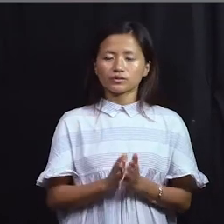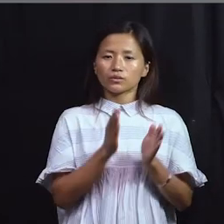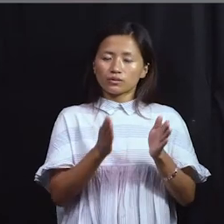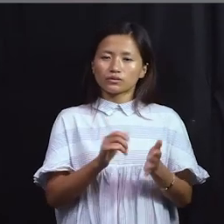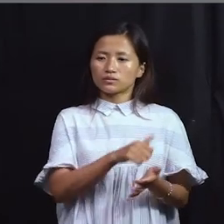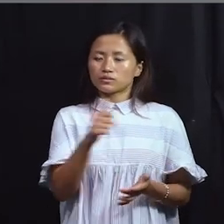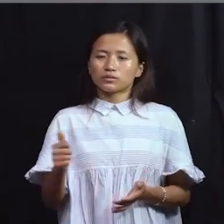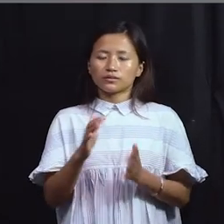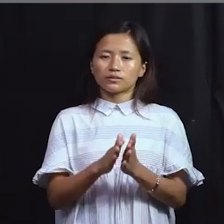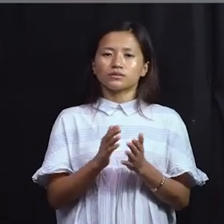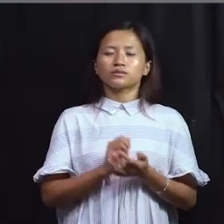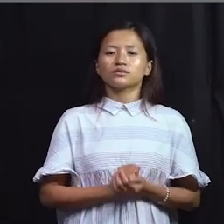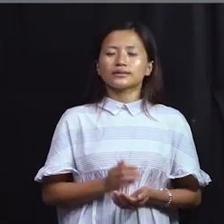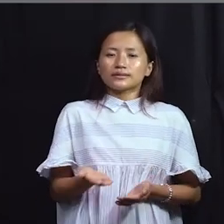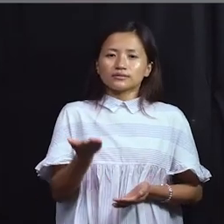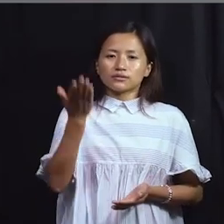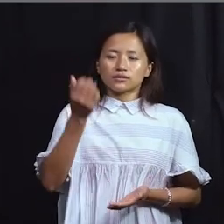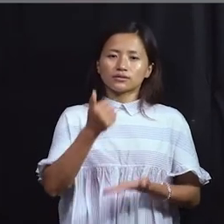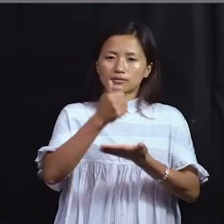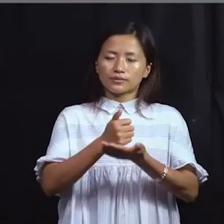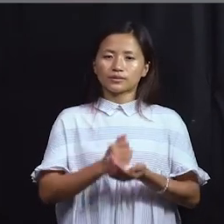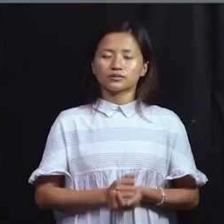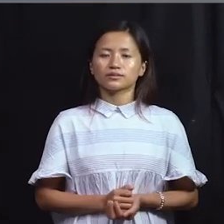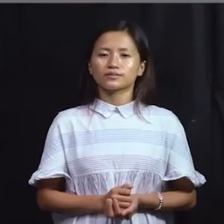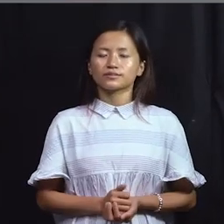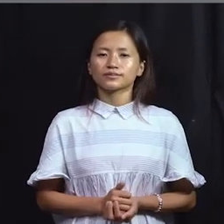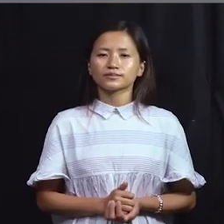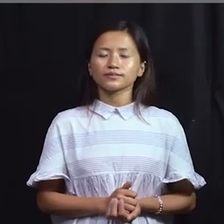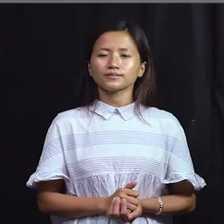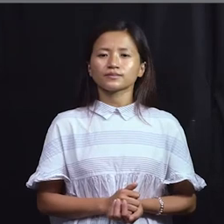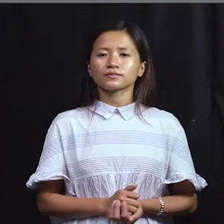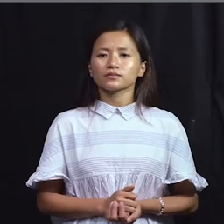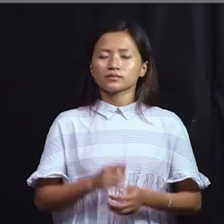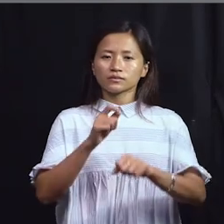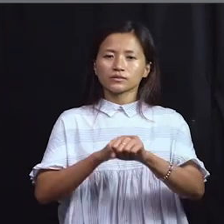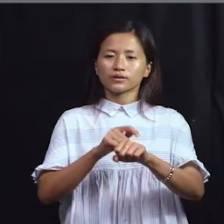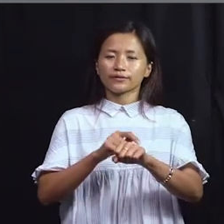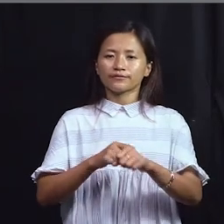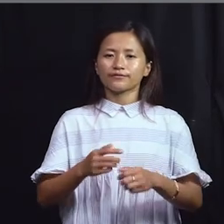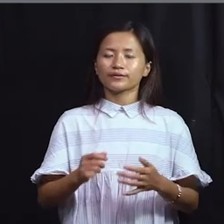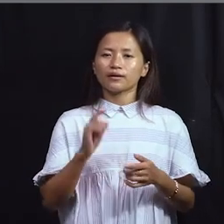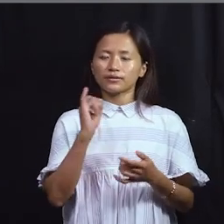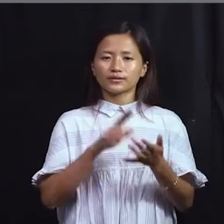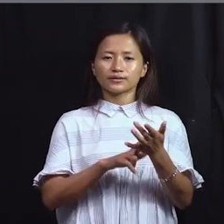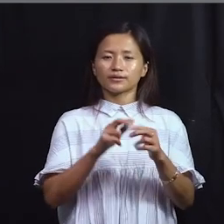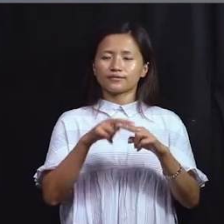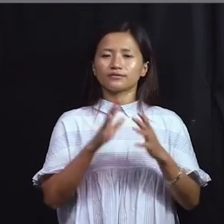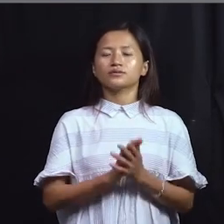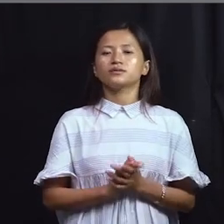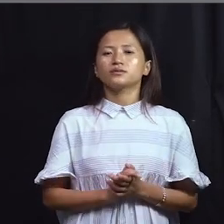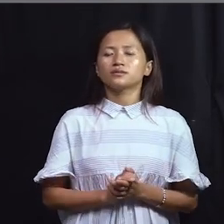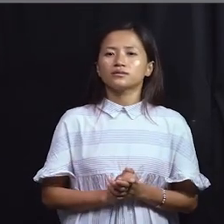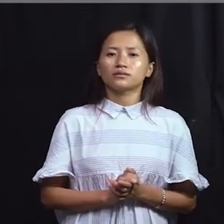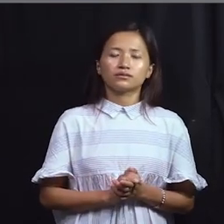to increase their demand. Are you getting the point or not? So in times of inflation also, too much rise in price.